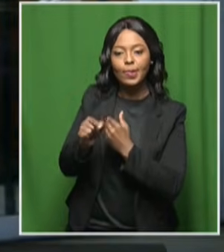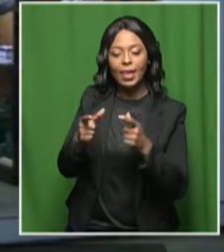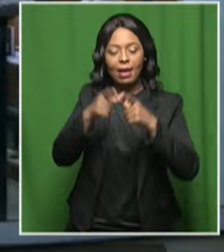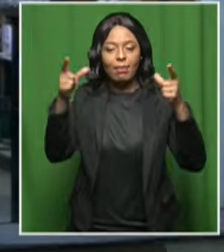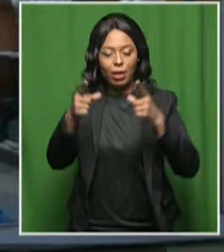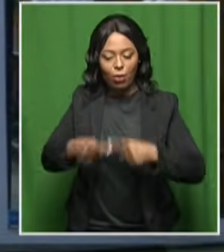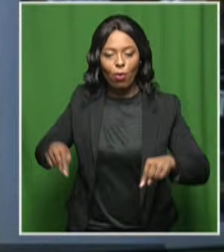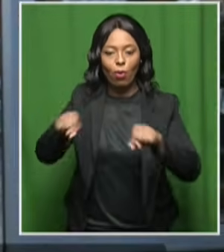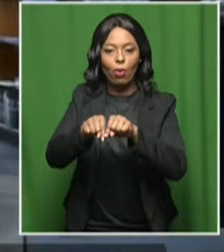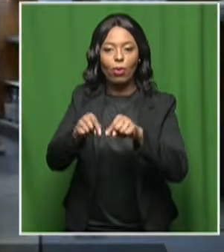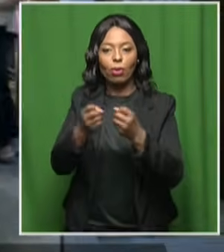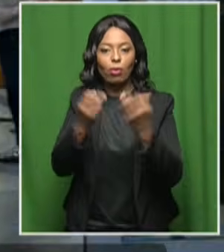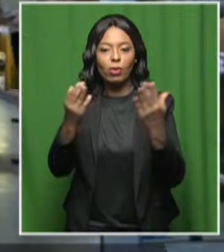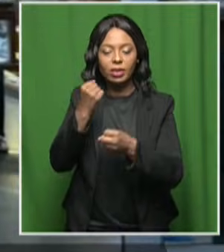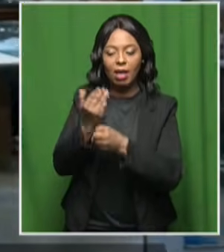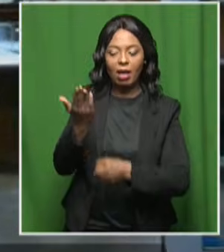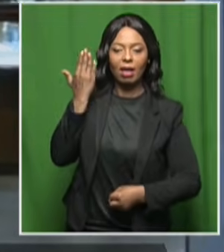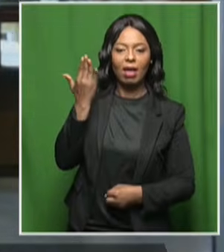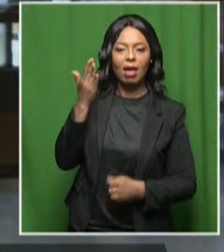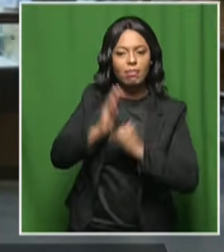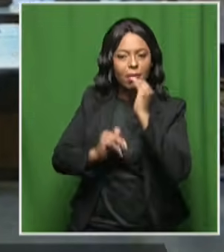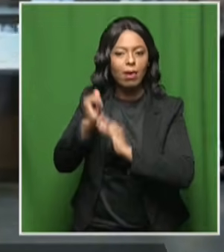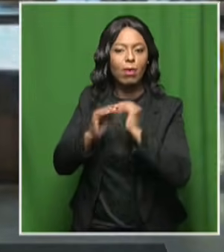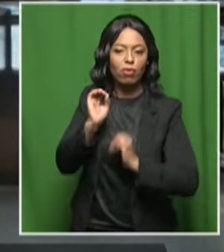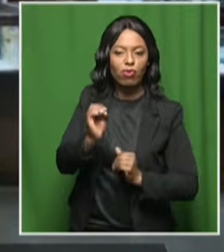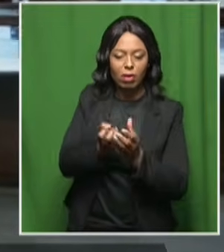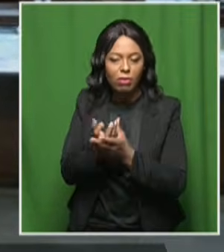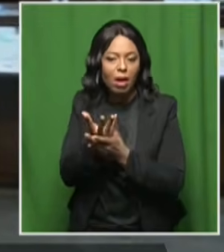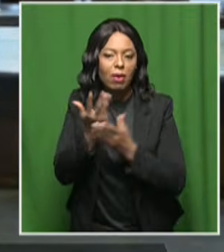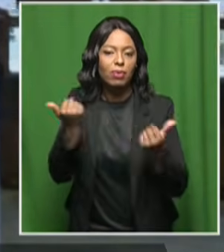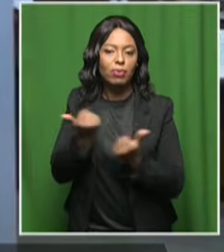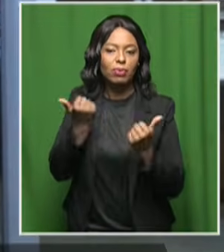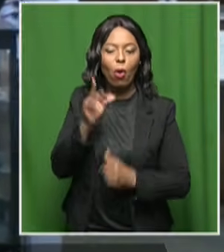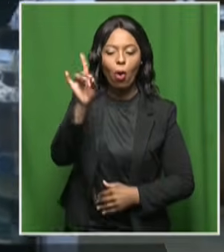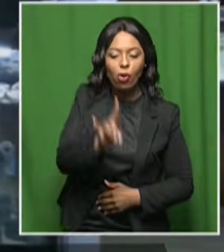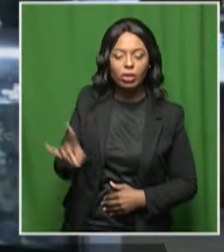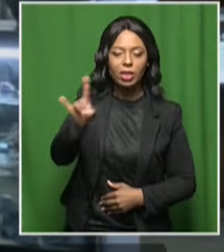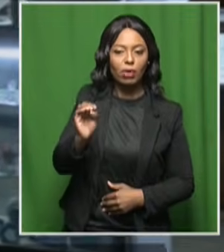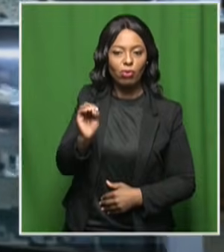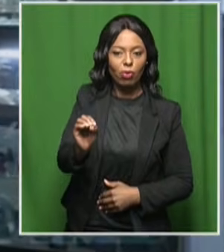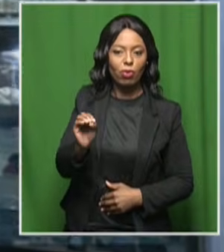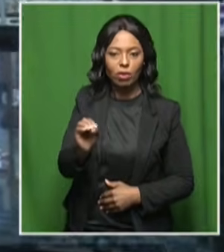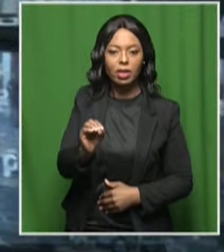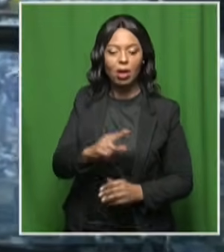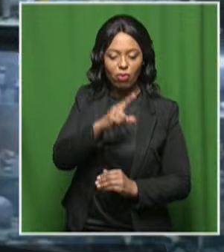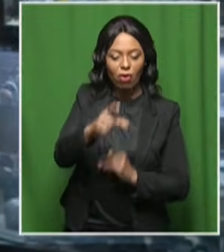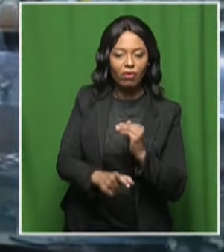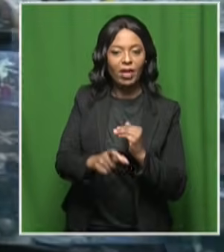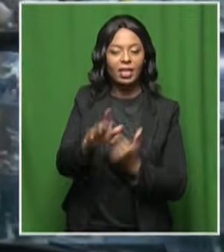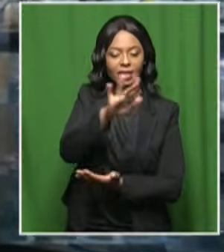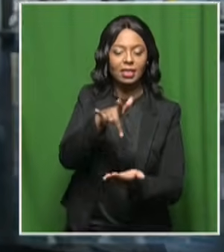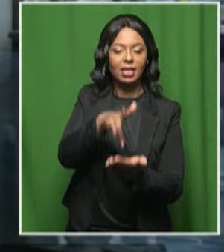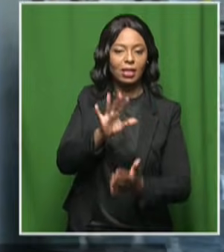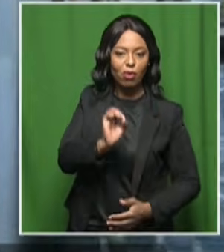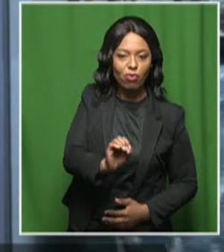the last couple of years. We've got a hotel now, we've got a convention center across